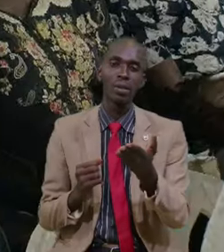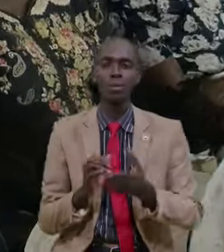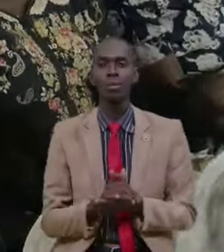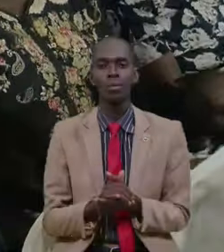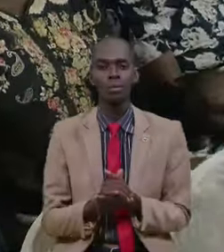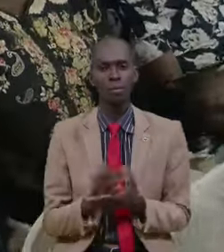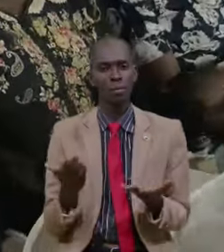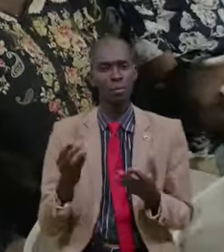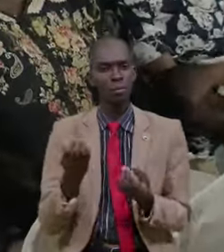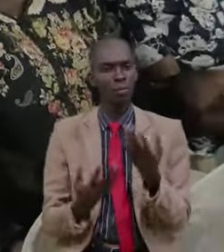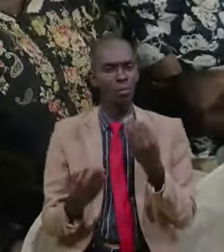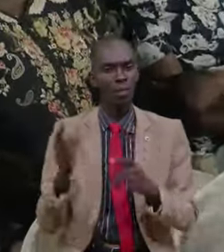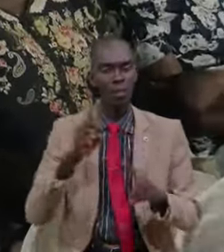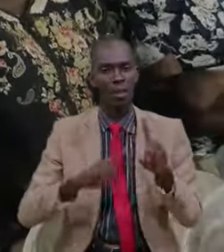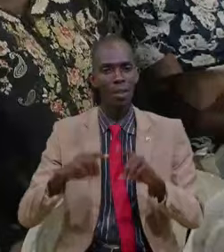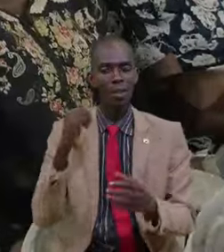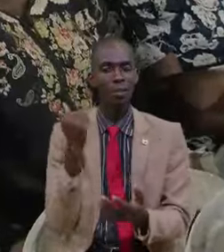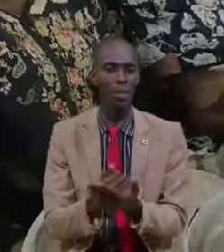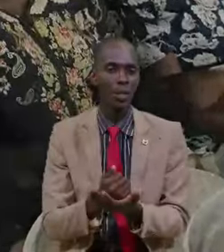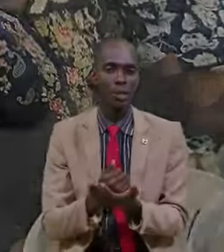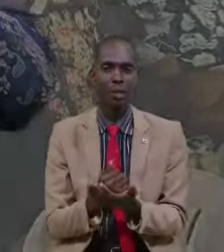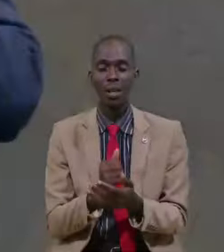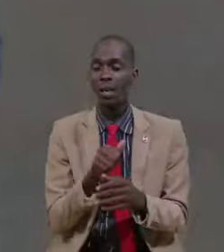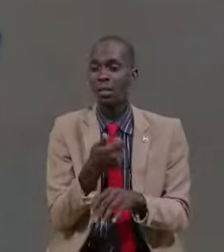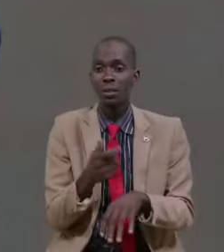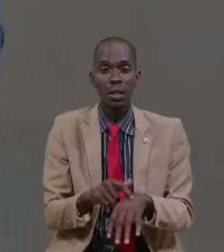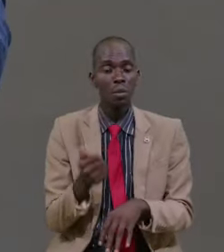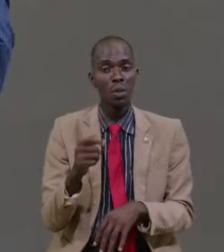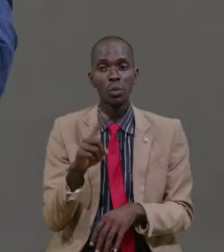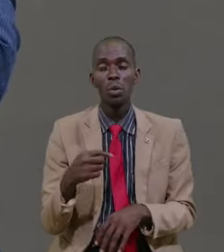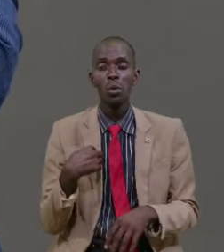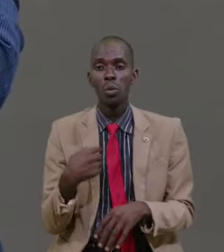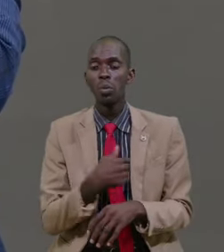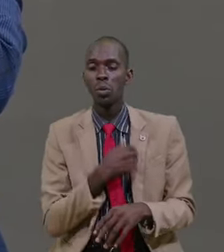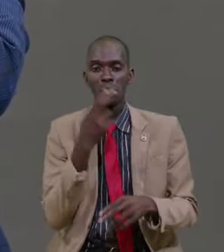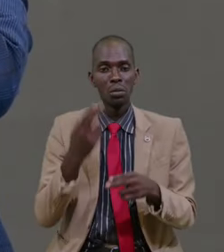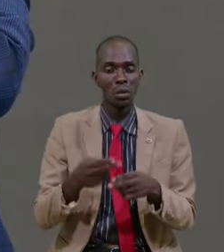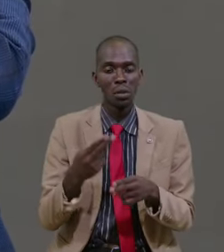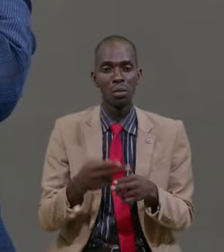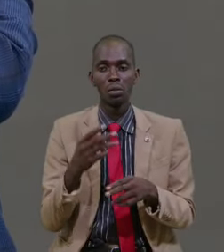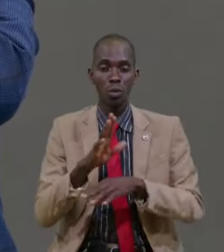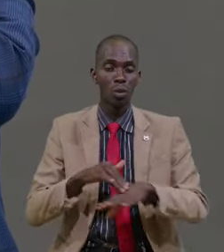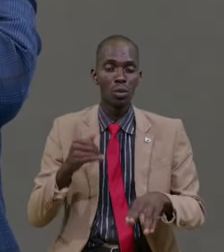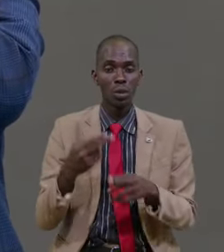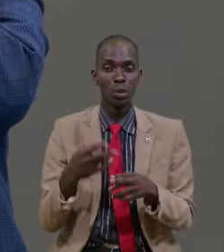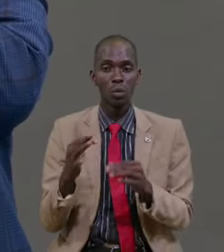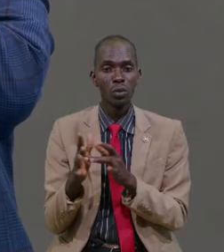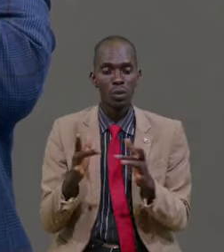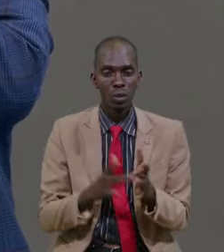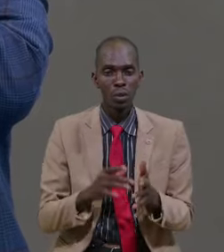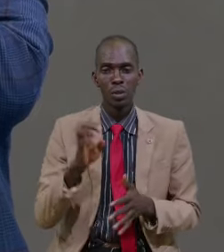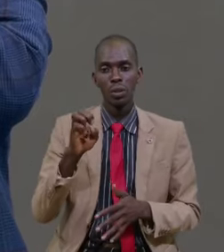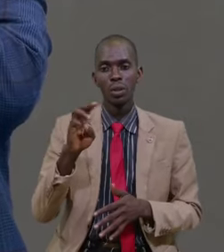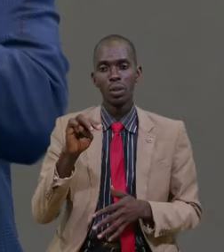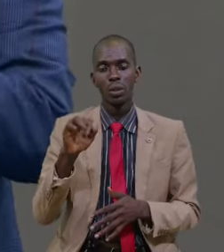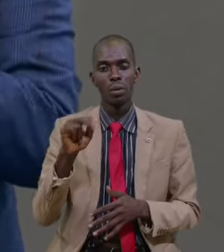Amen. And anytime, anywhere, we mention the name of Jesus, Emmanuel,